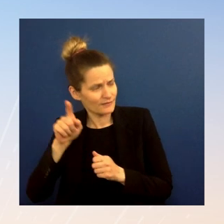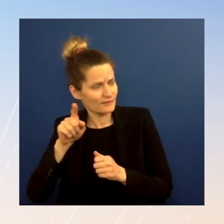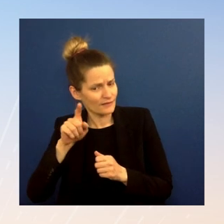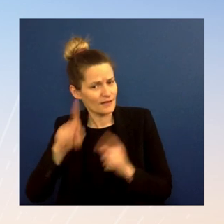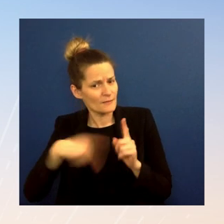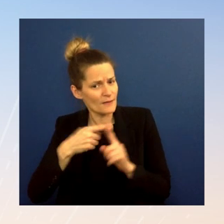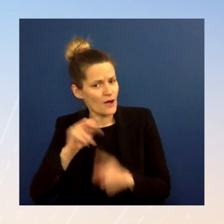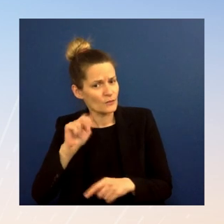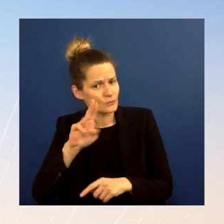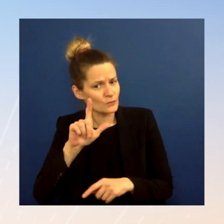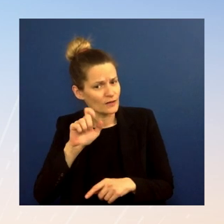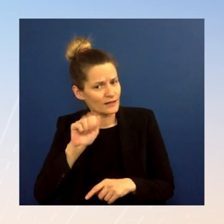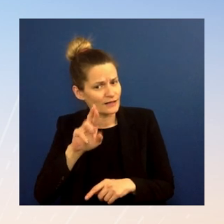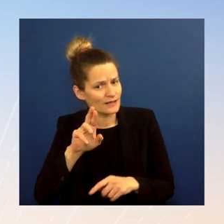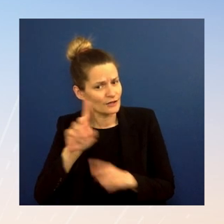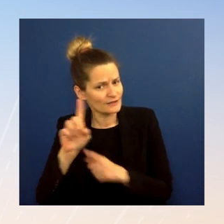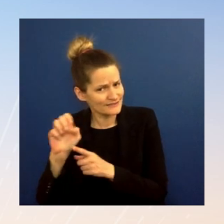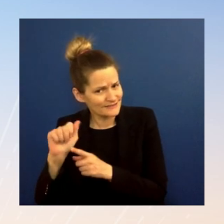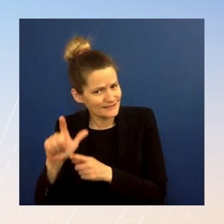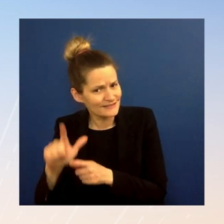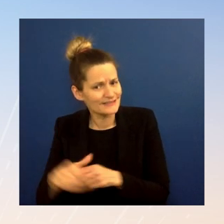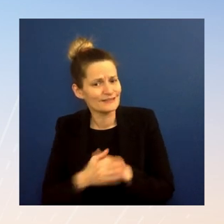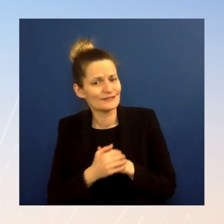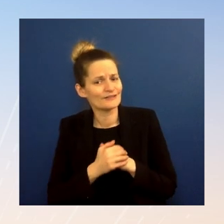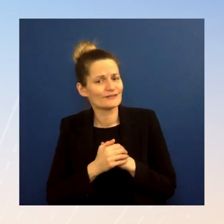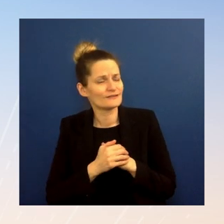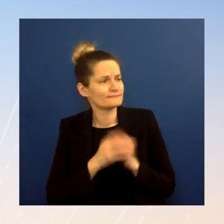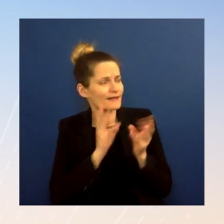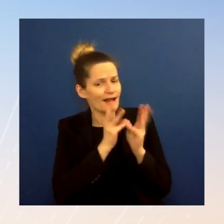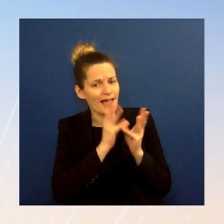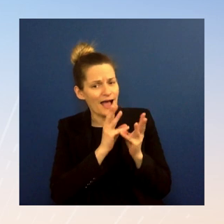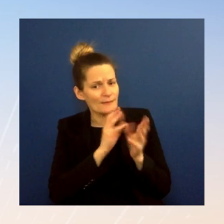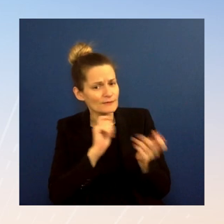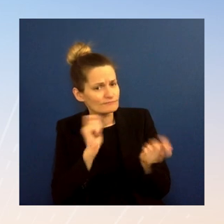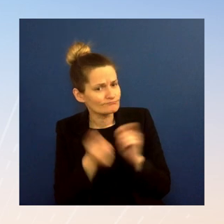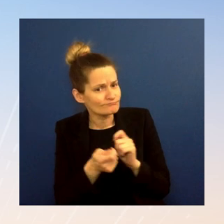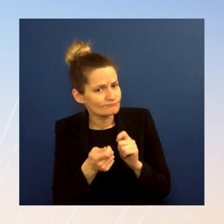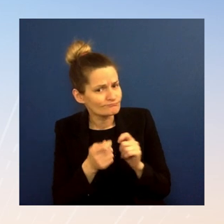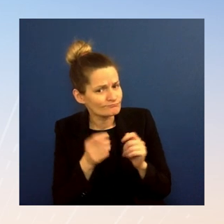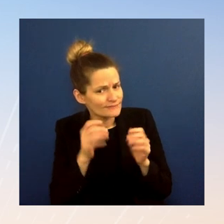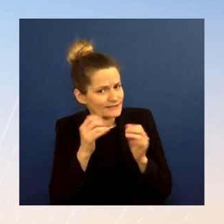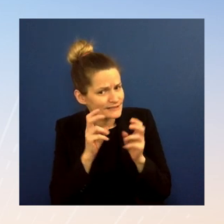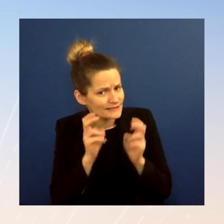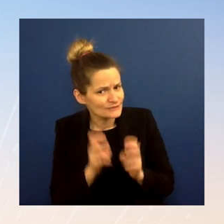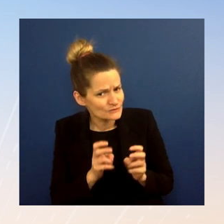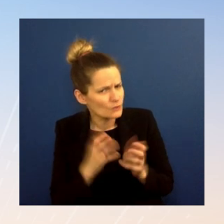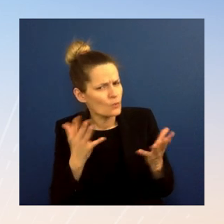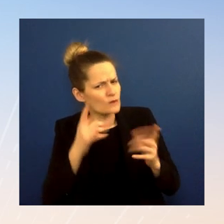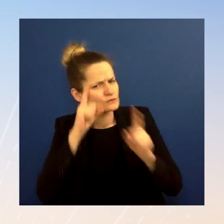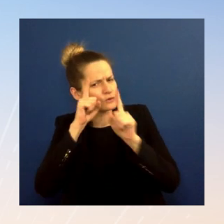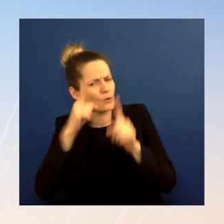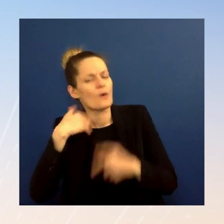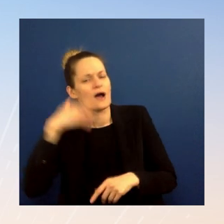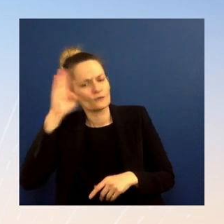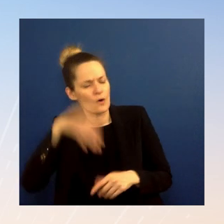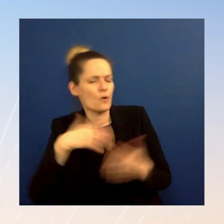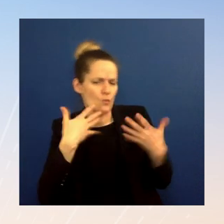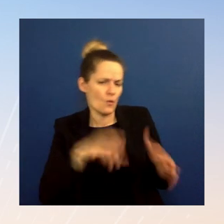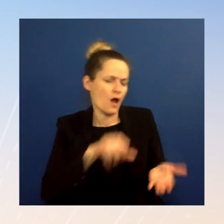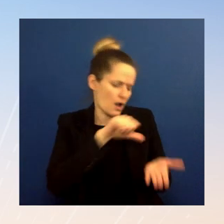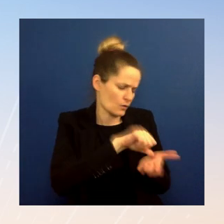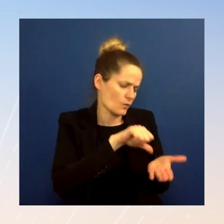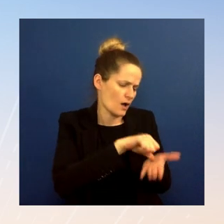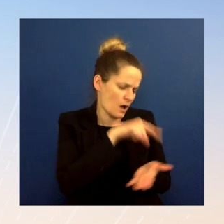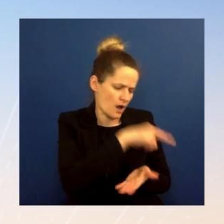to the table? I know what the goal is, that we don't want Iran to have a nuclear weapon, but how does the president think that Putin